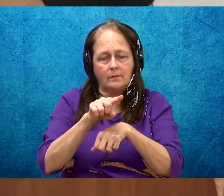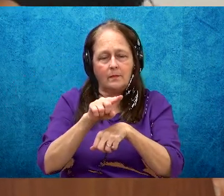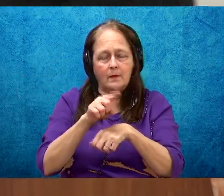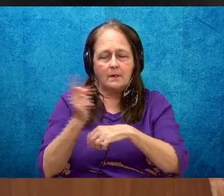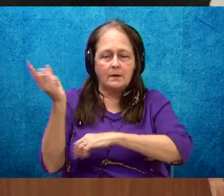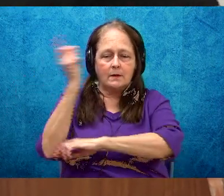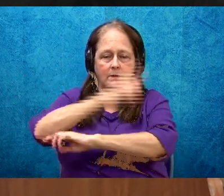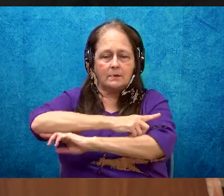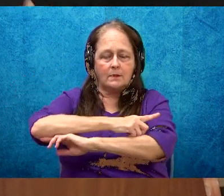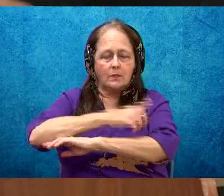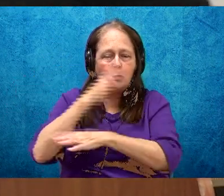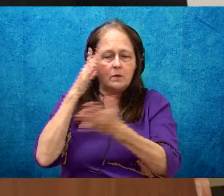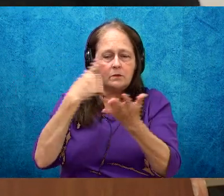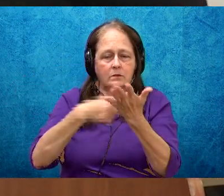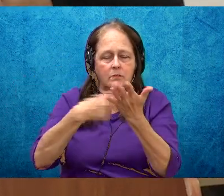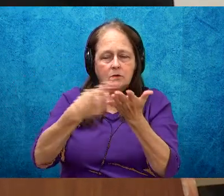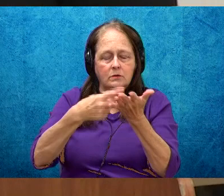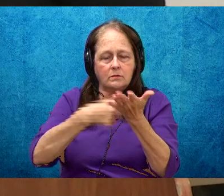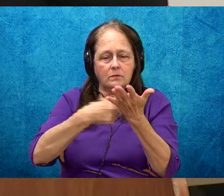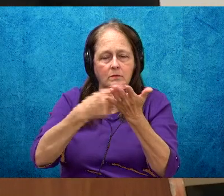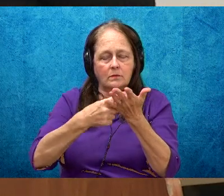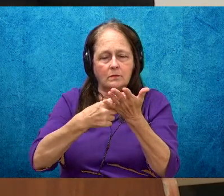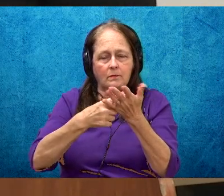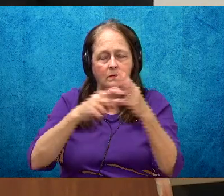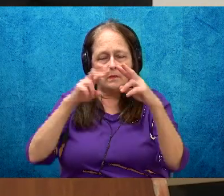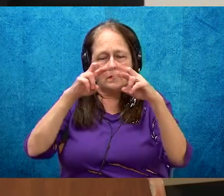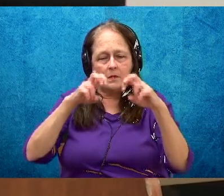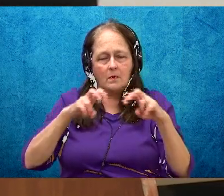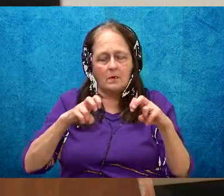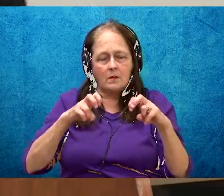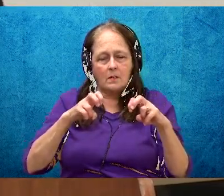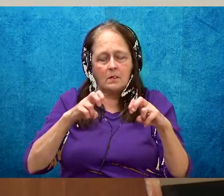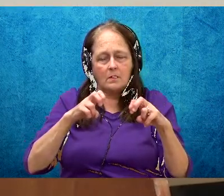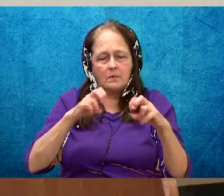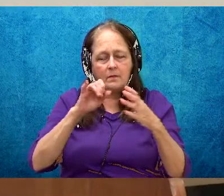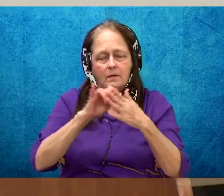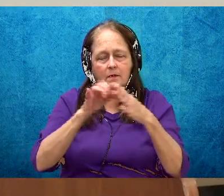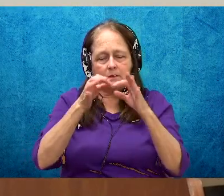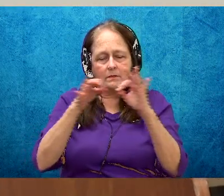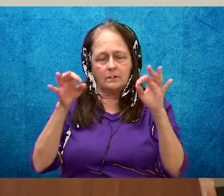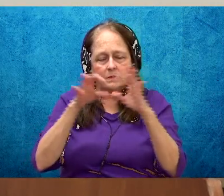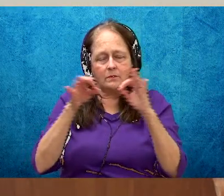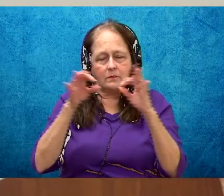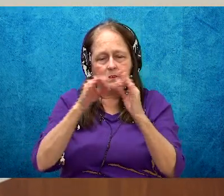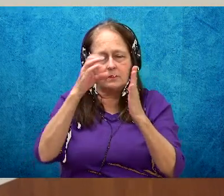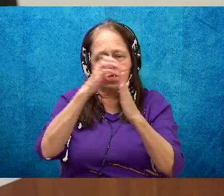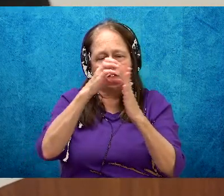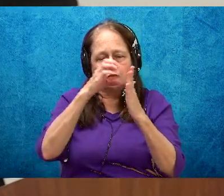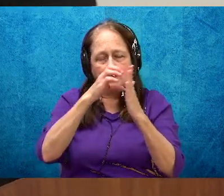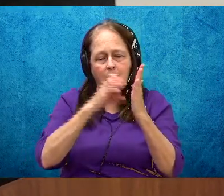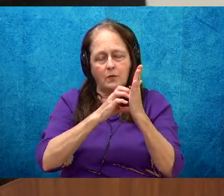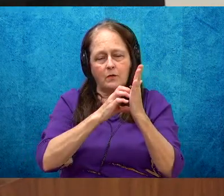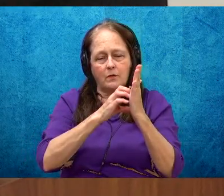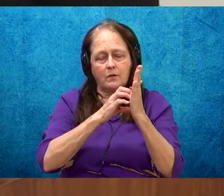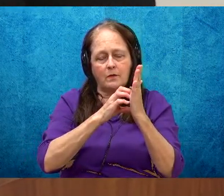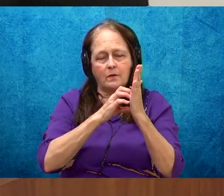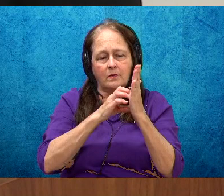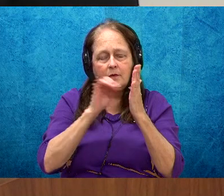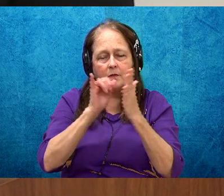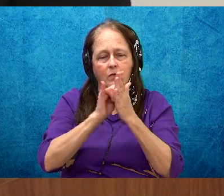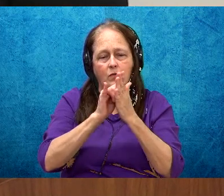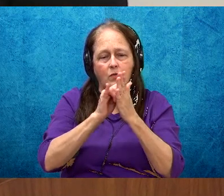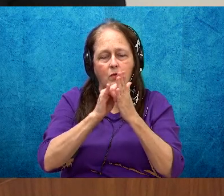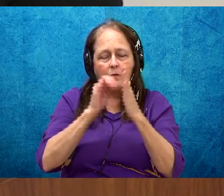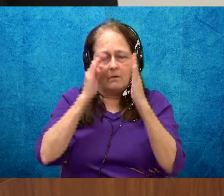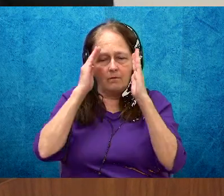we have discussed how we're analyzing how particular sentences, chapters, paragraphs, even stanzas, if